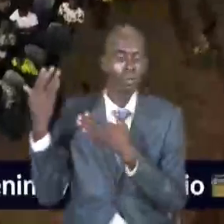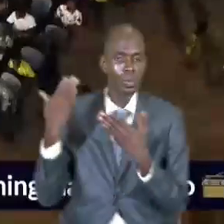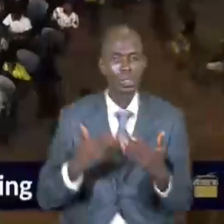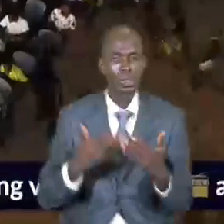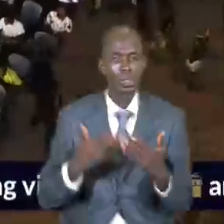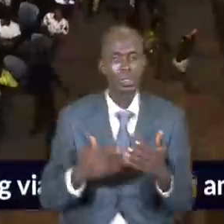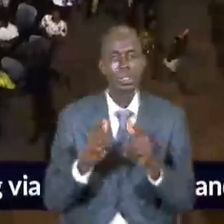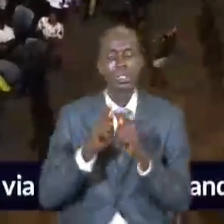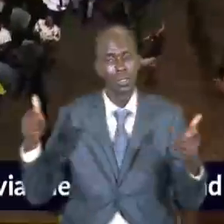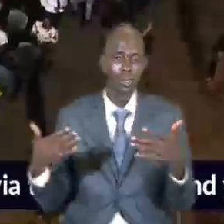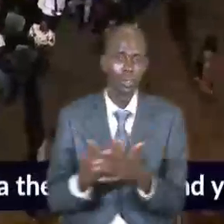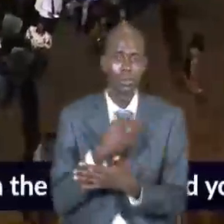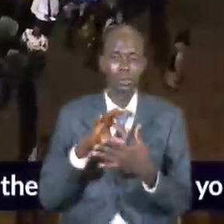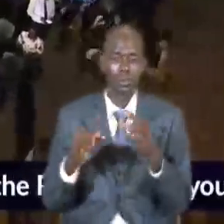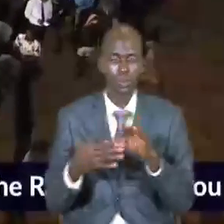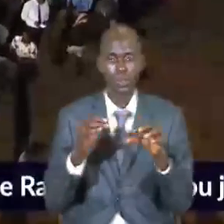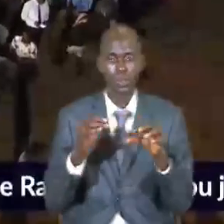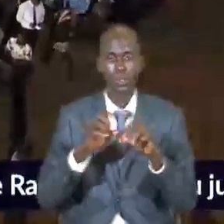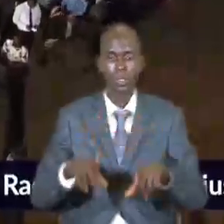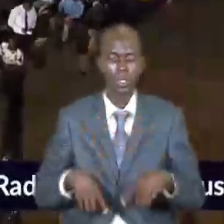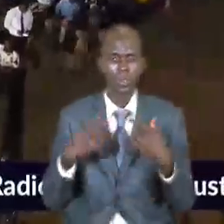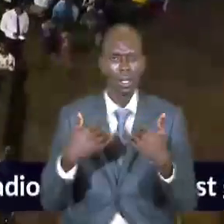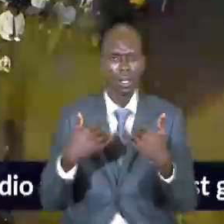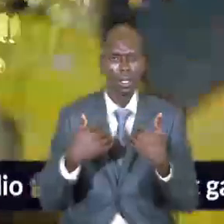Have you heard? In December,